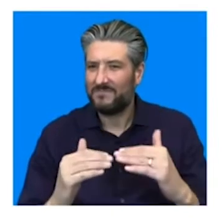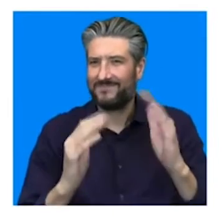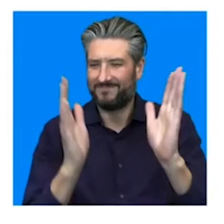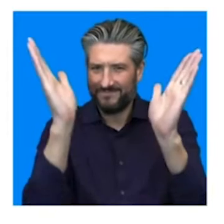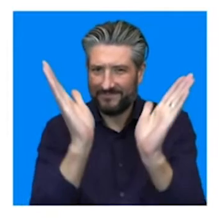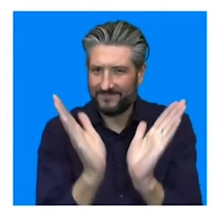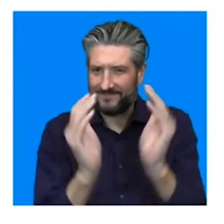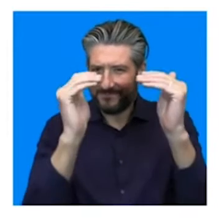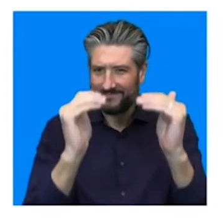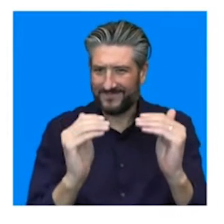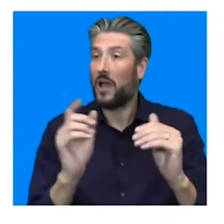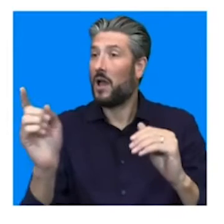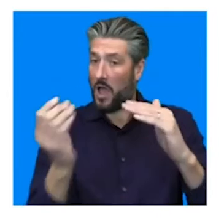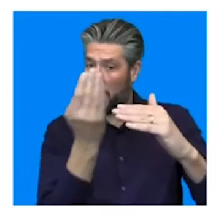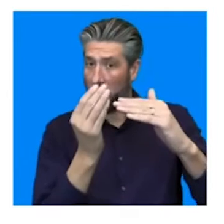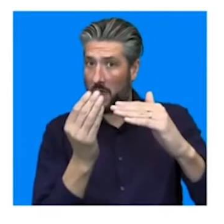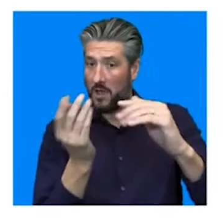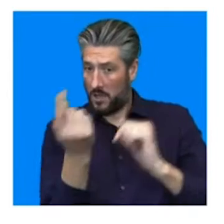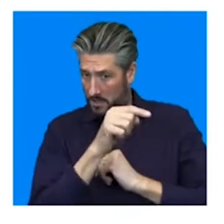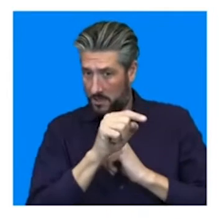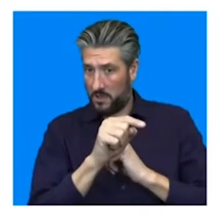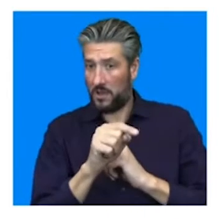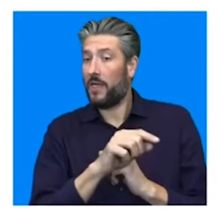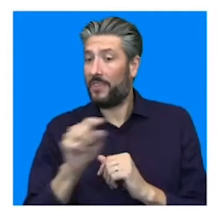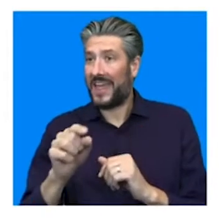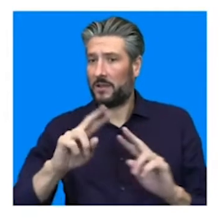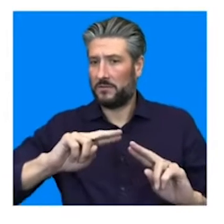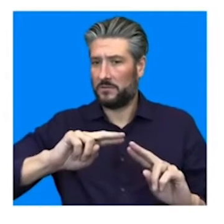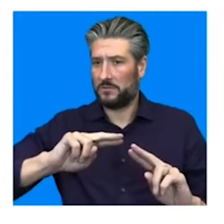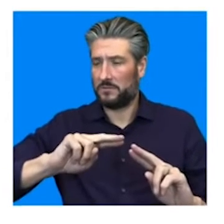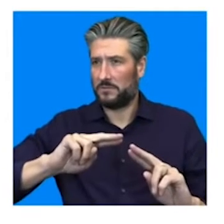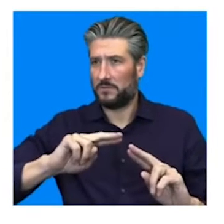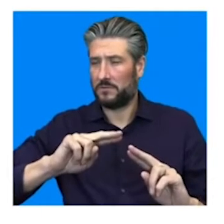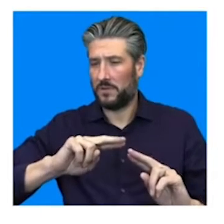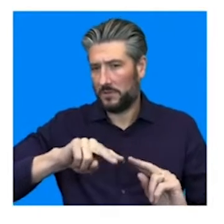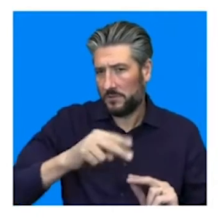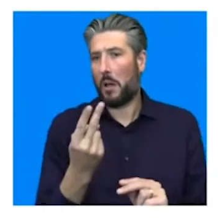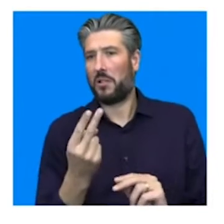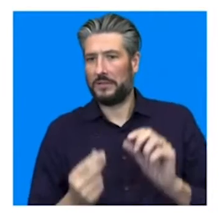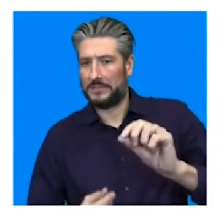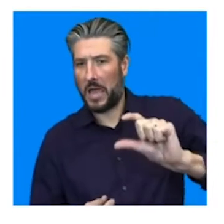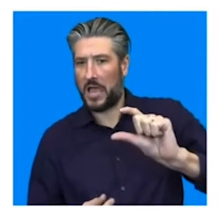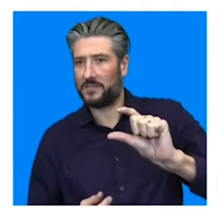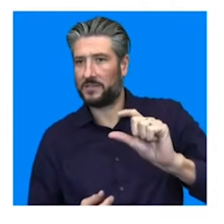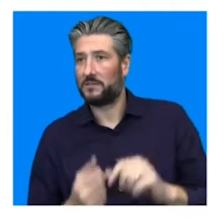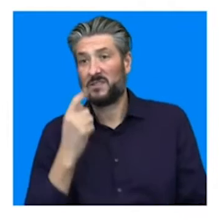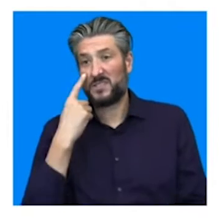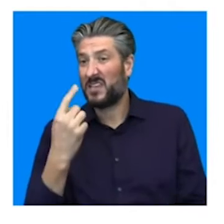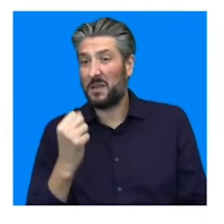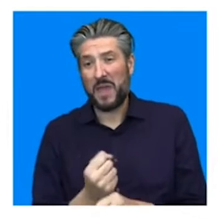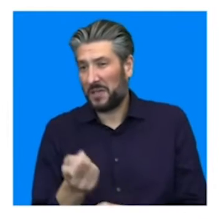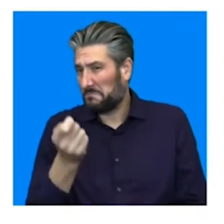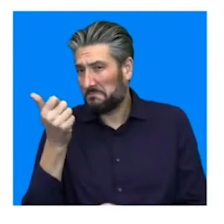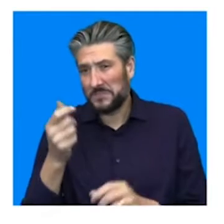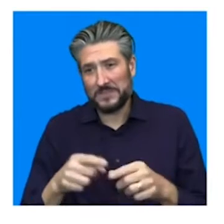then underneath that, I've made the letters twice as big. So you can see that it doesn't really make that much difference. And if you move forwards